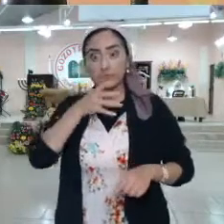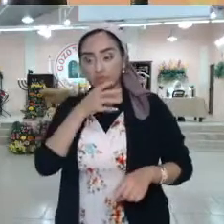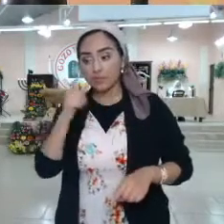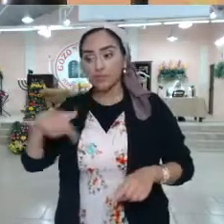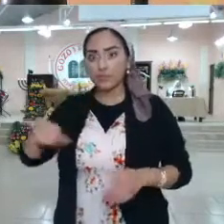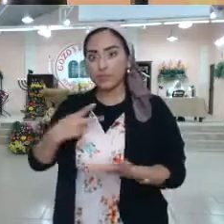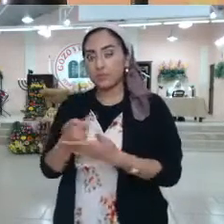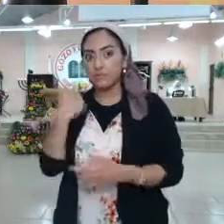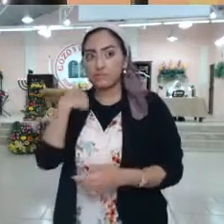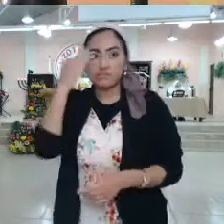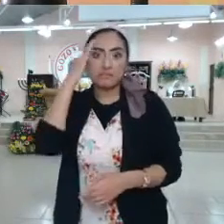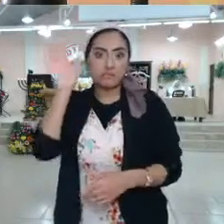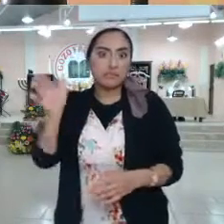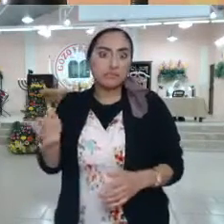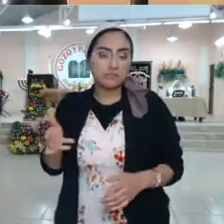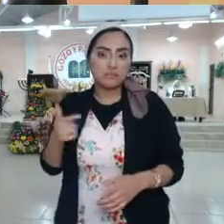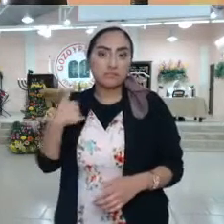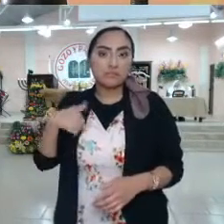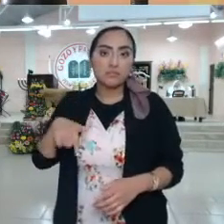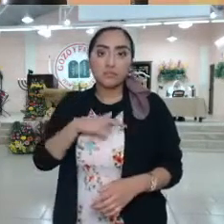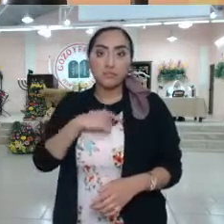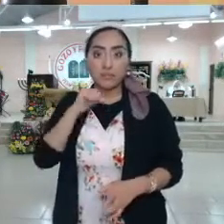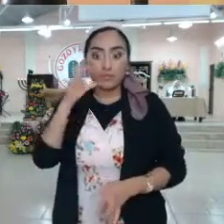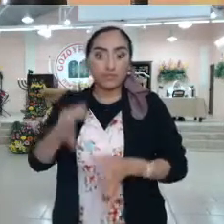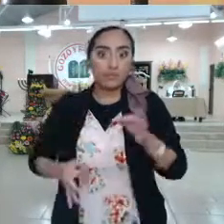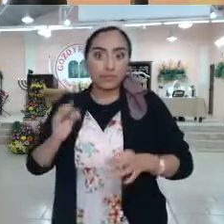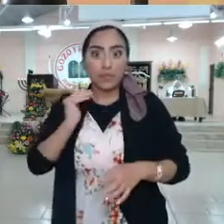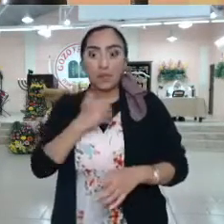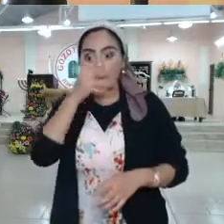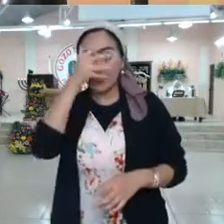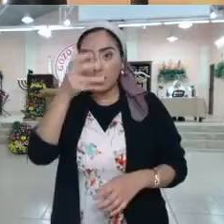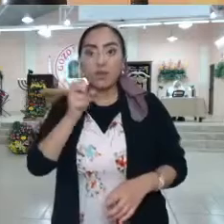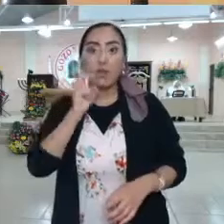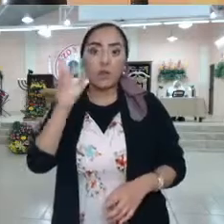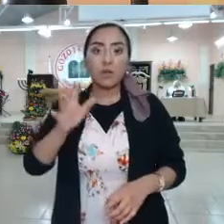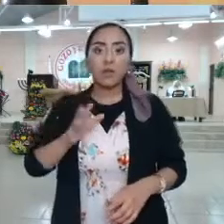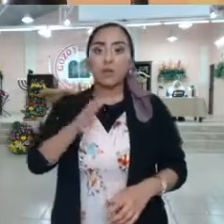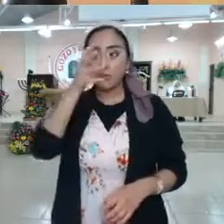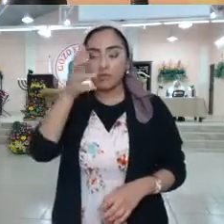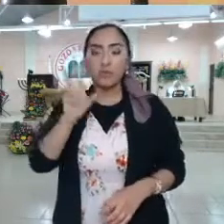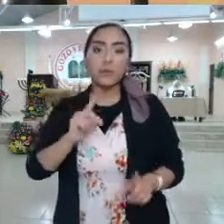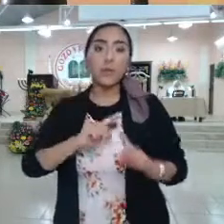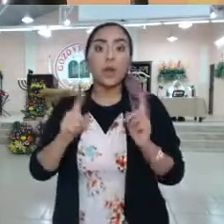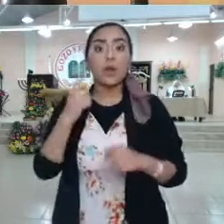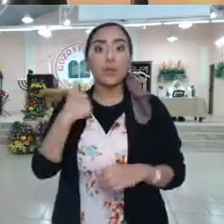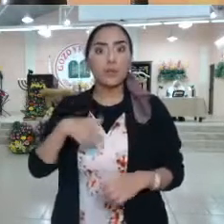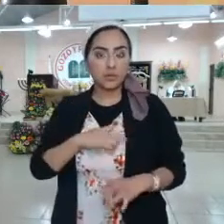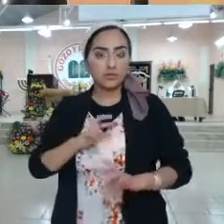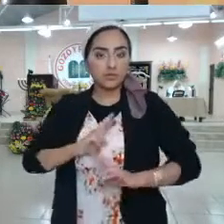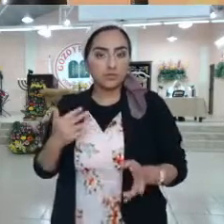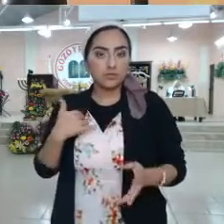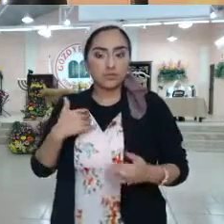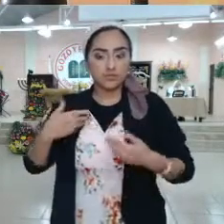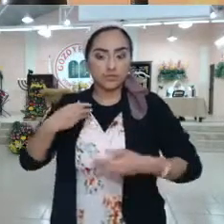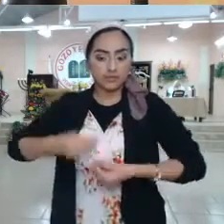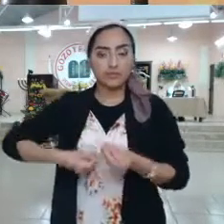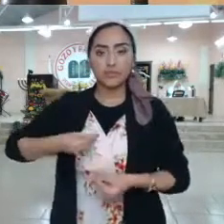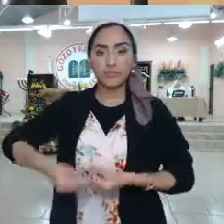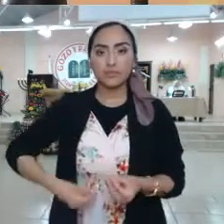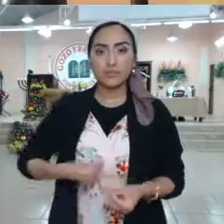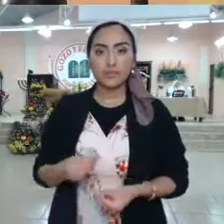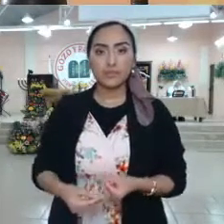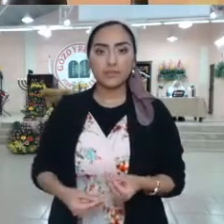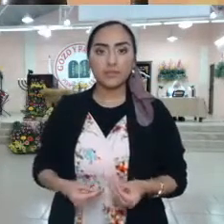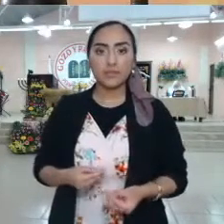the fathers, the parents, or the great-parents, they failed. We're not judging them. But is that we have